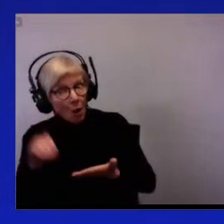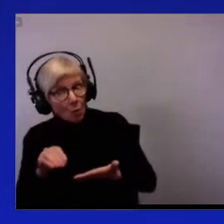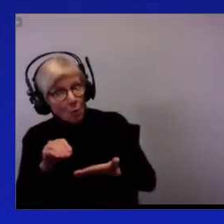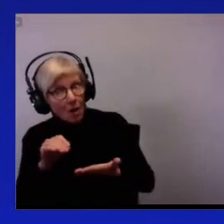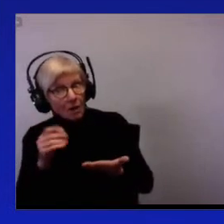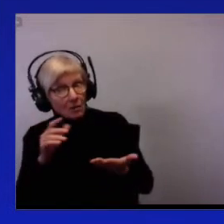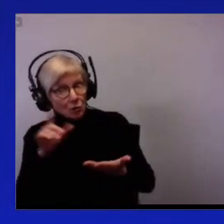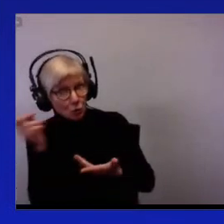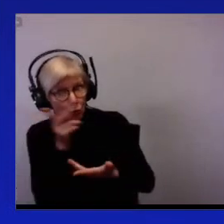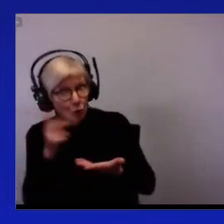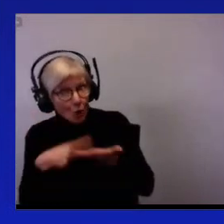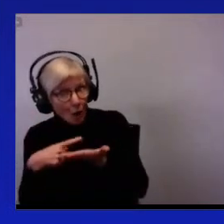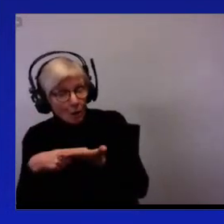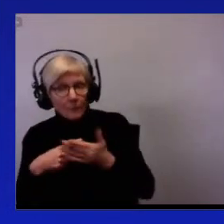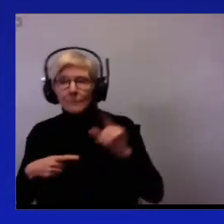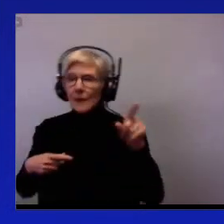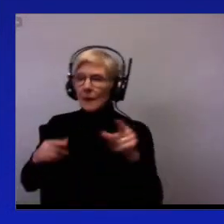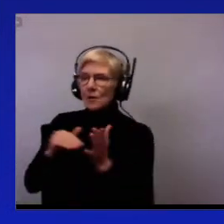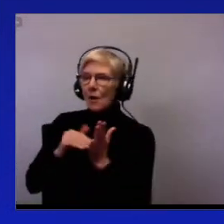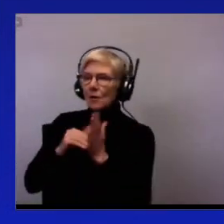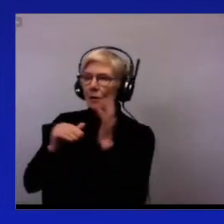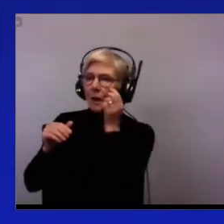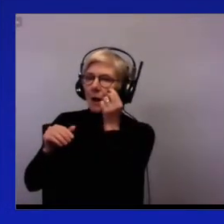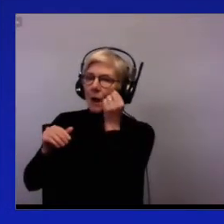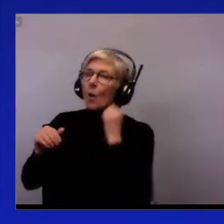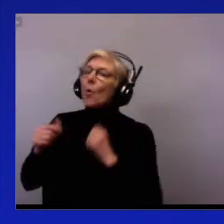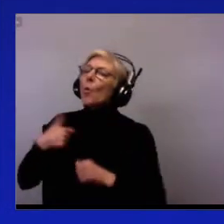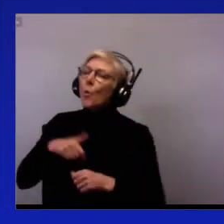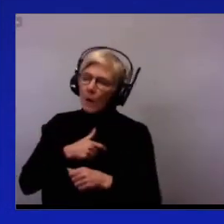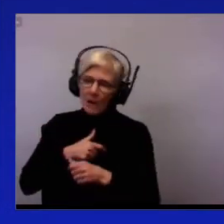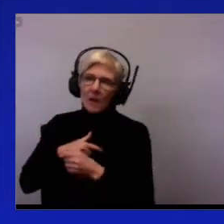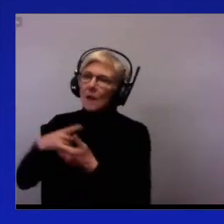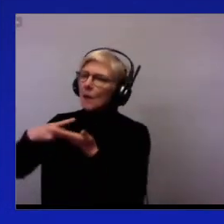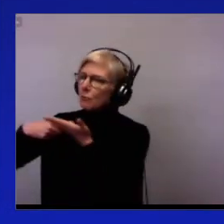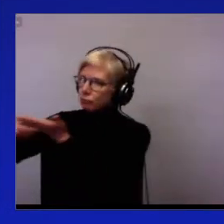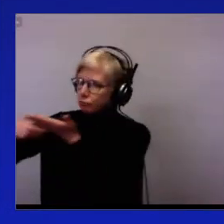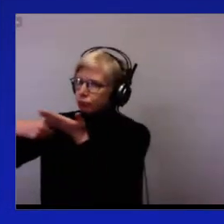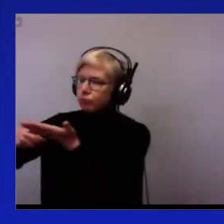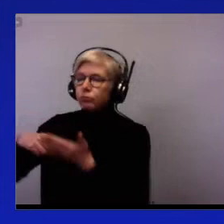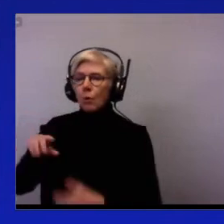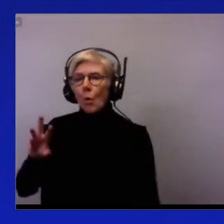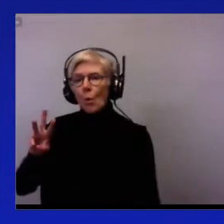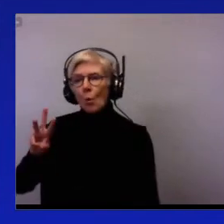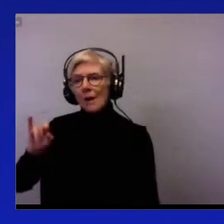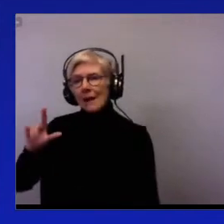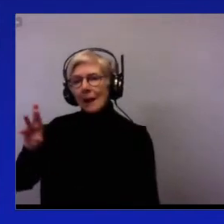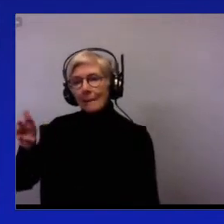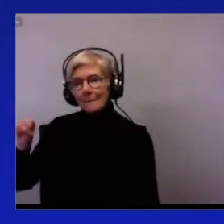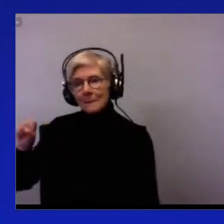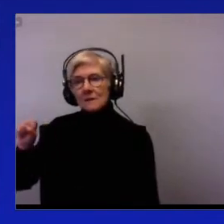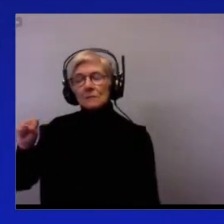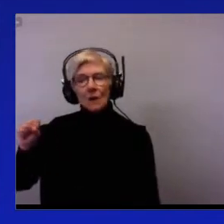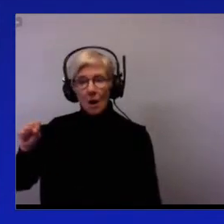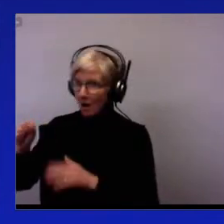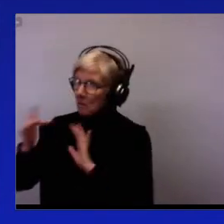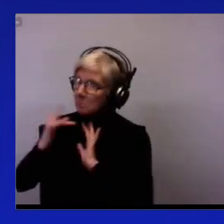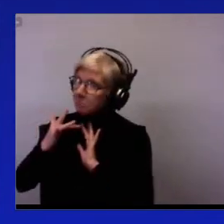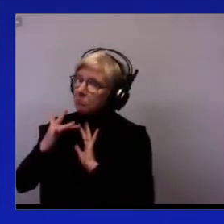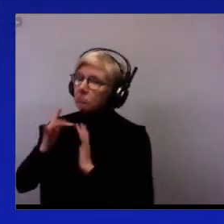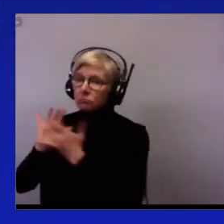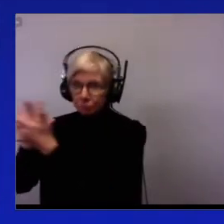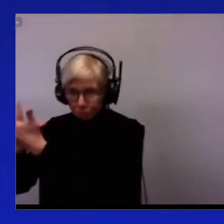Yes, the conversations go both ways. The Chief Medical Officer of Health has reached out on occasion to get input,